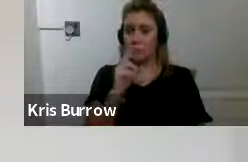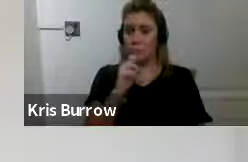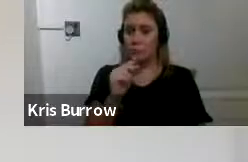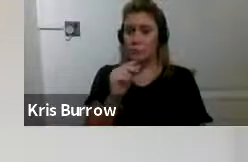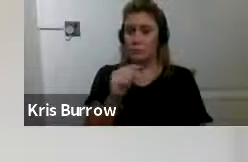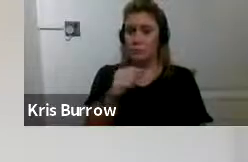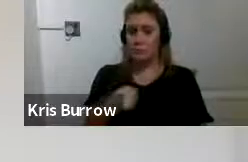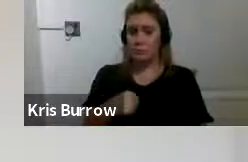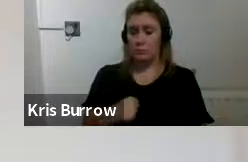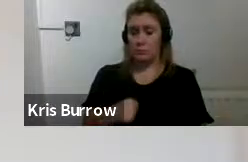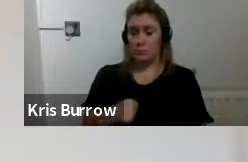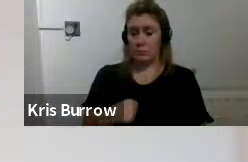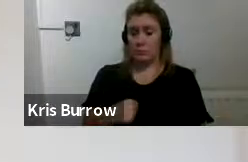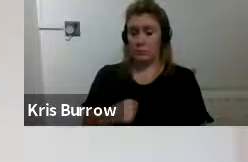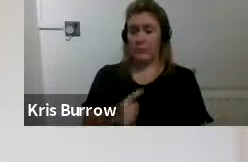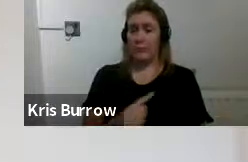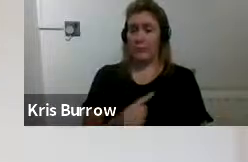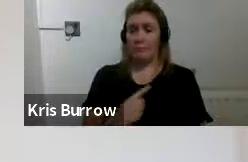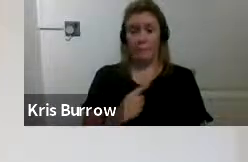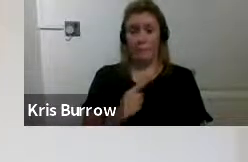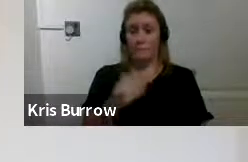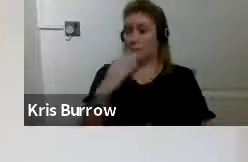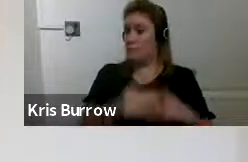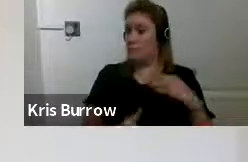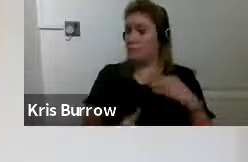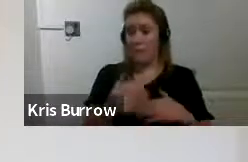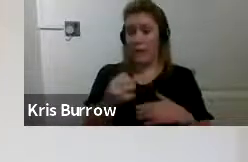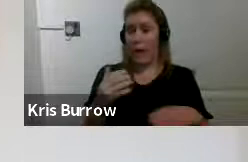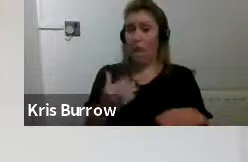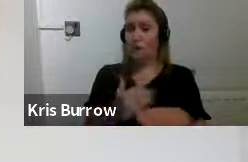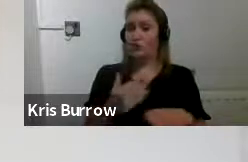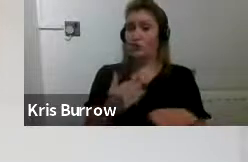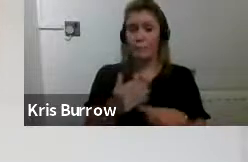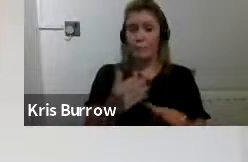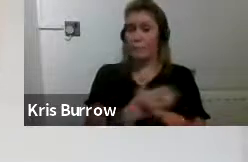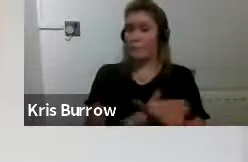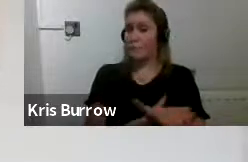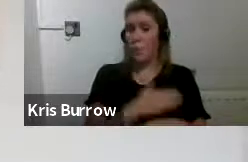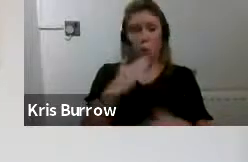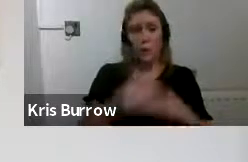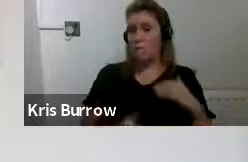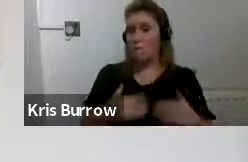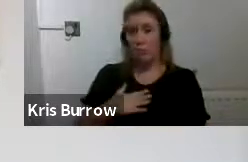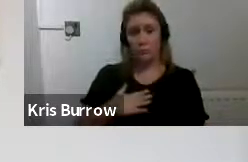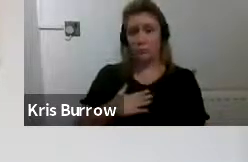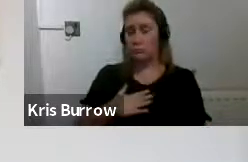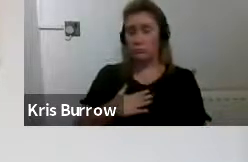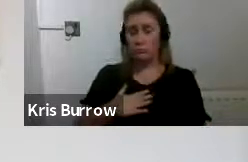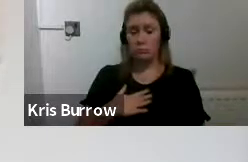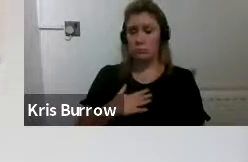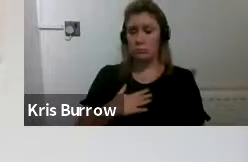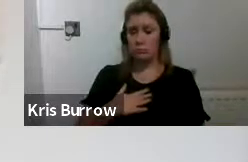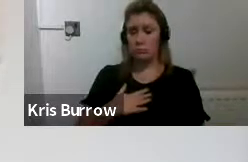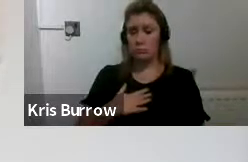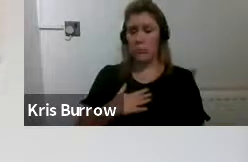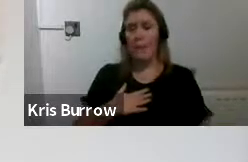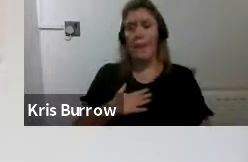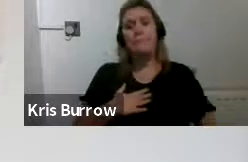I never had to jump before,